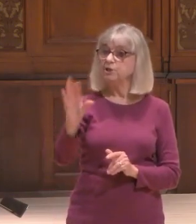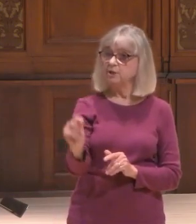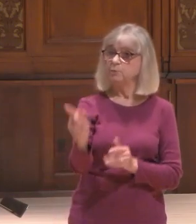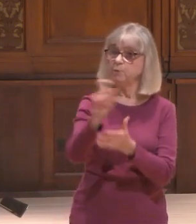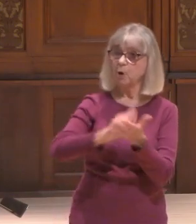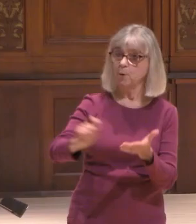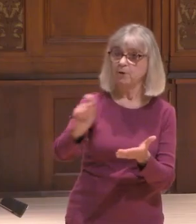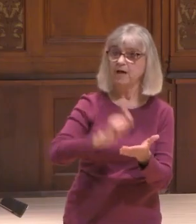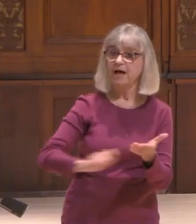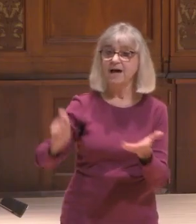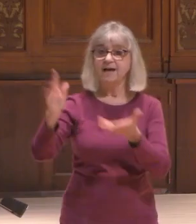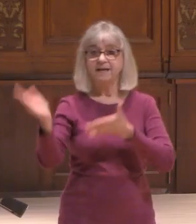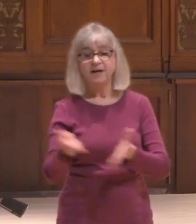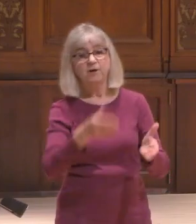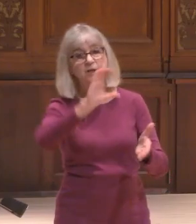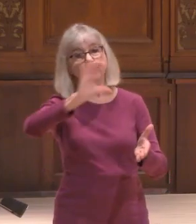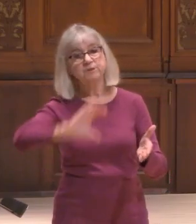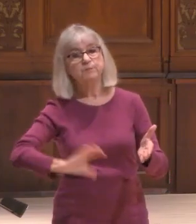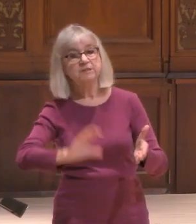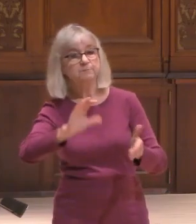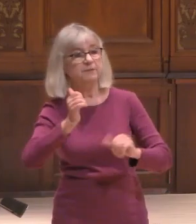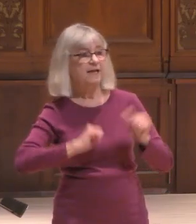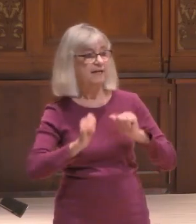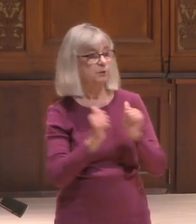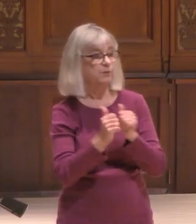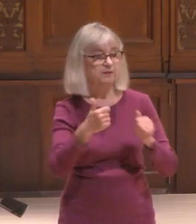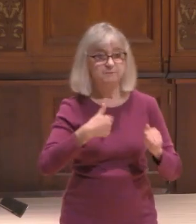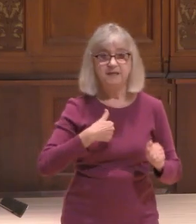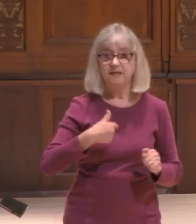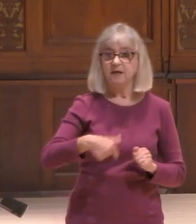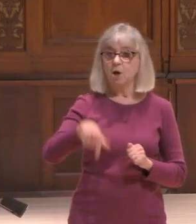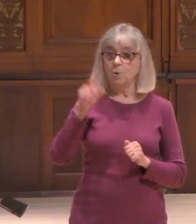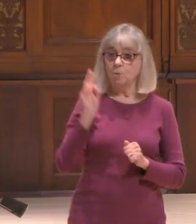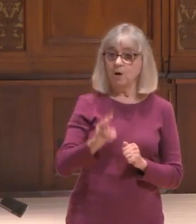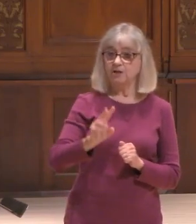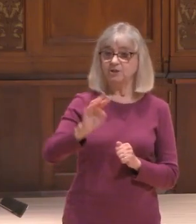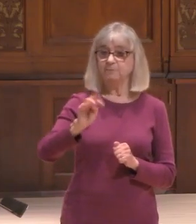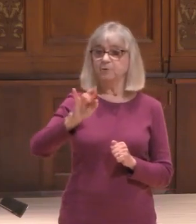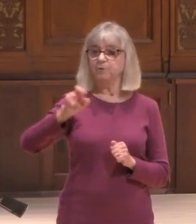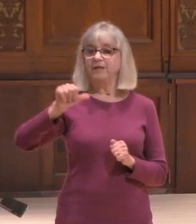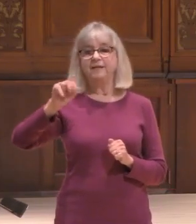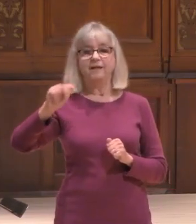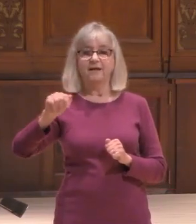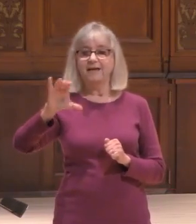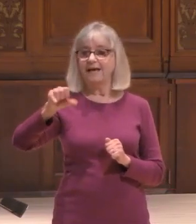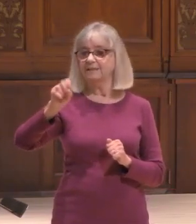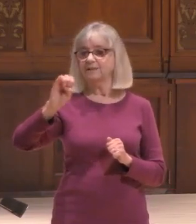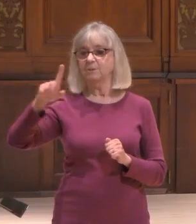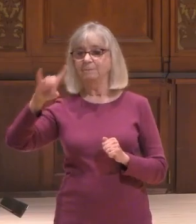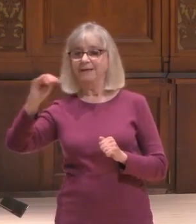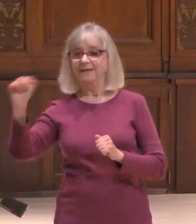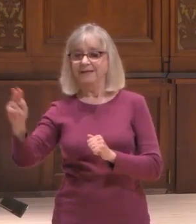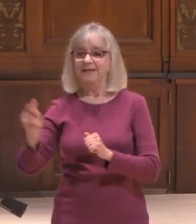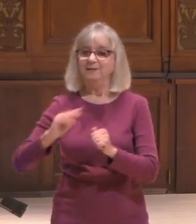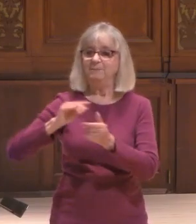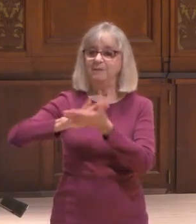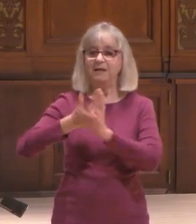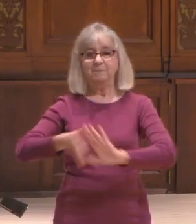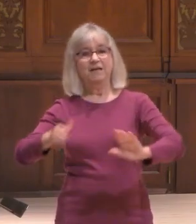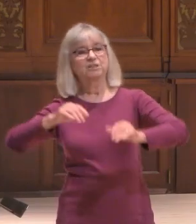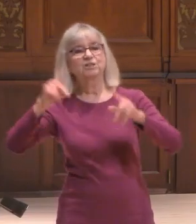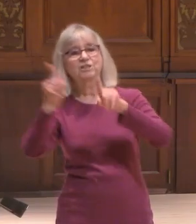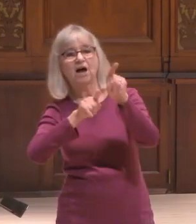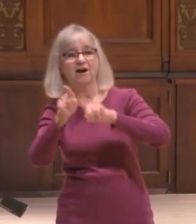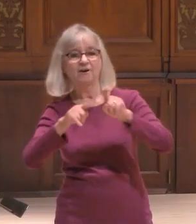the Christmas plays with me, watching Marina Castleman go from being a star to managing the stars. Also